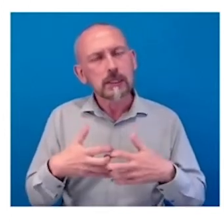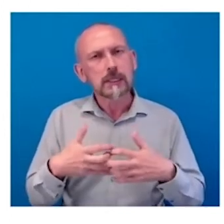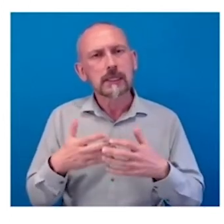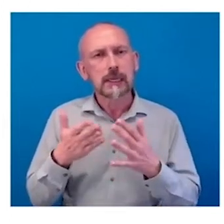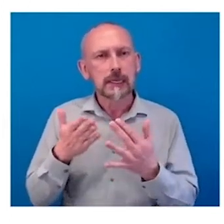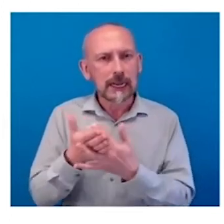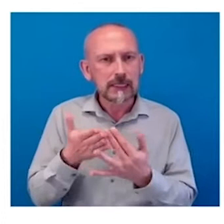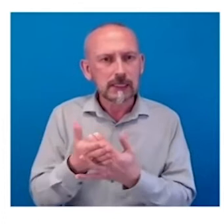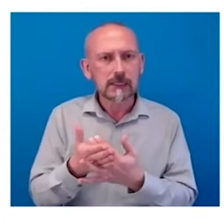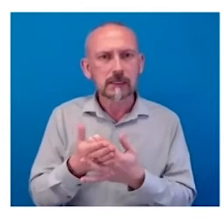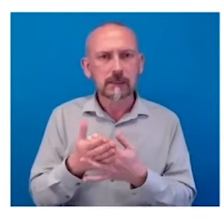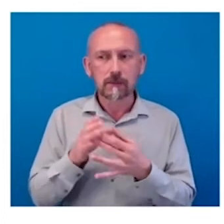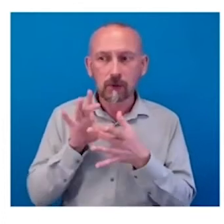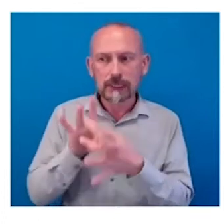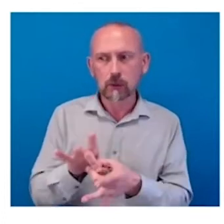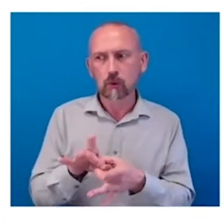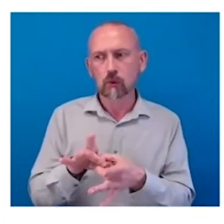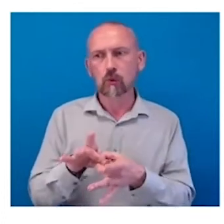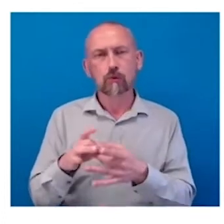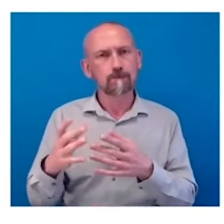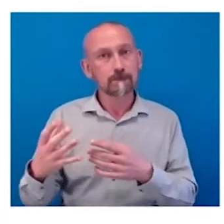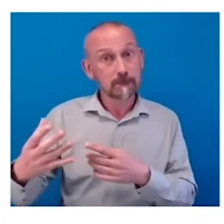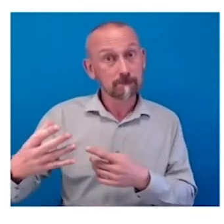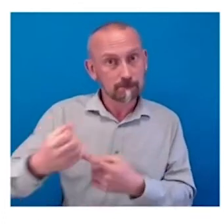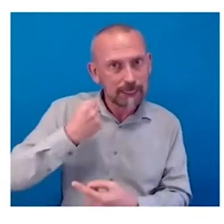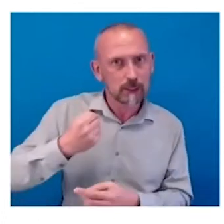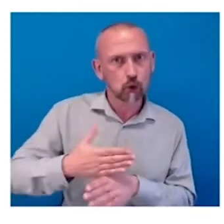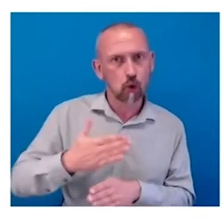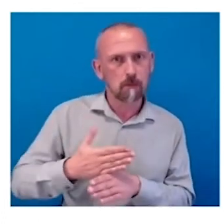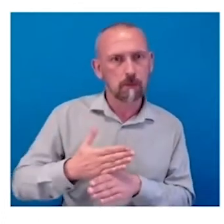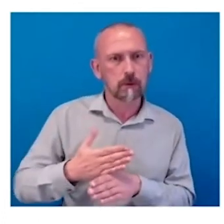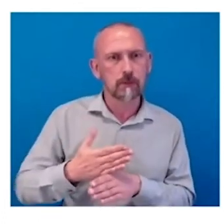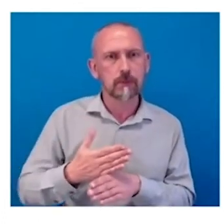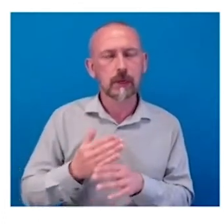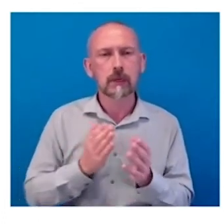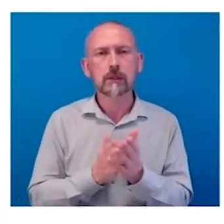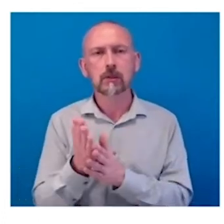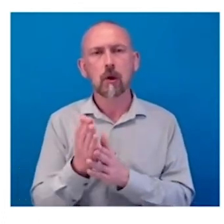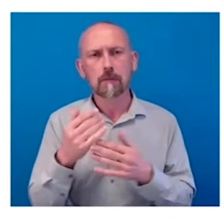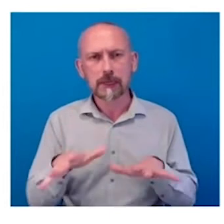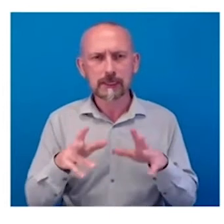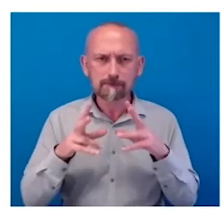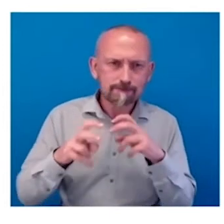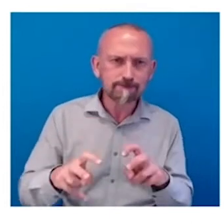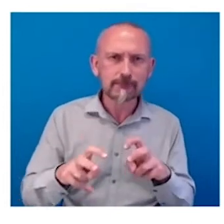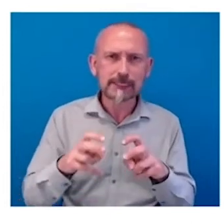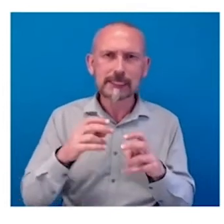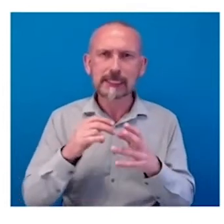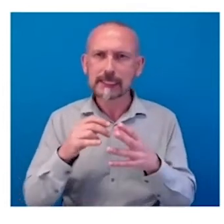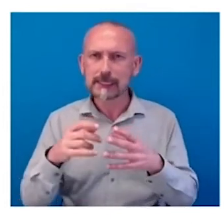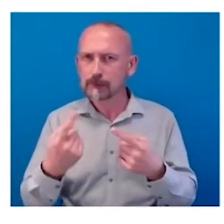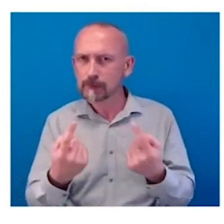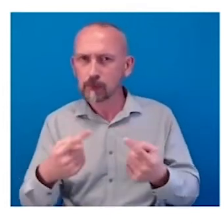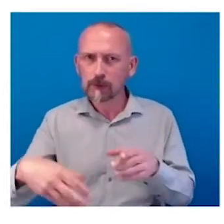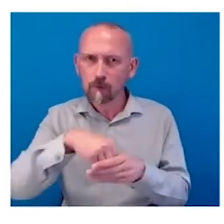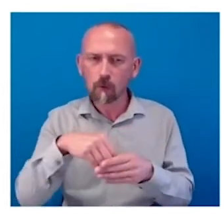So through the commission, we have been obviously looking a lot at the experiences of disabled people. That is what drives us. In addition